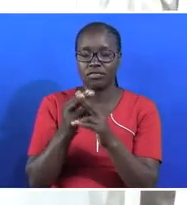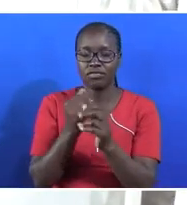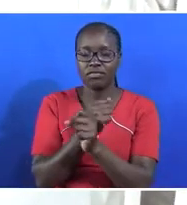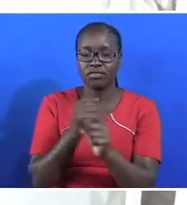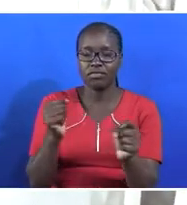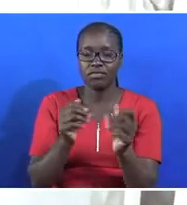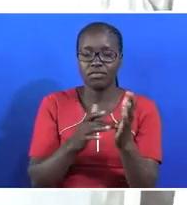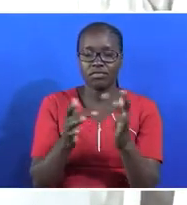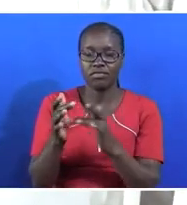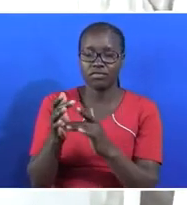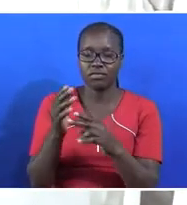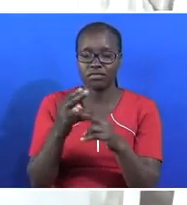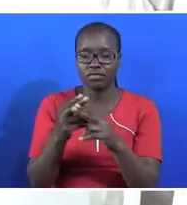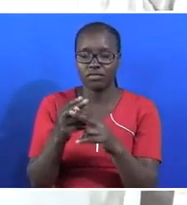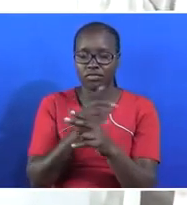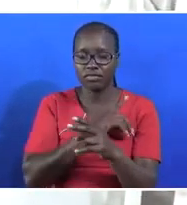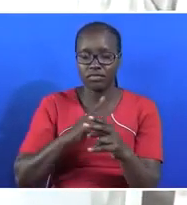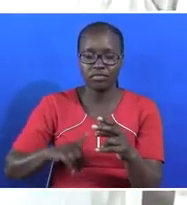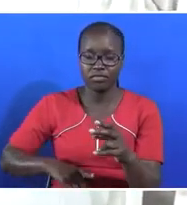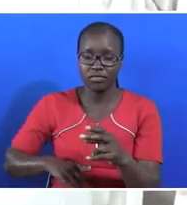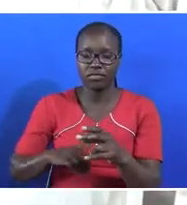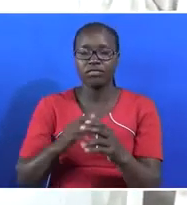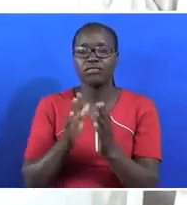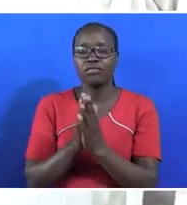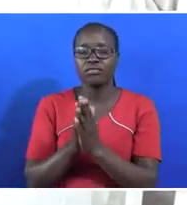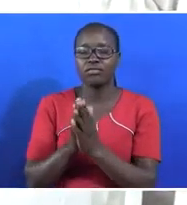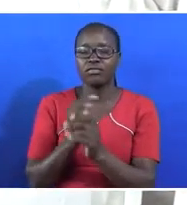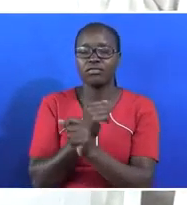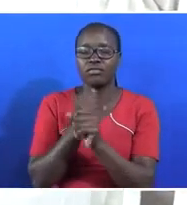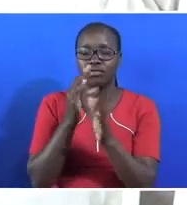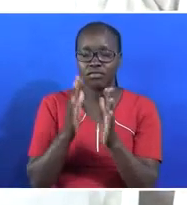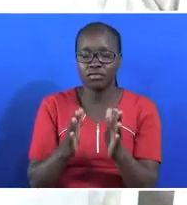the name of Jesus Christ, who is our Lord and who is our